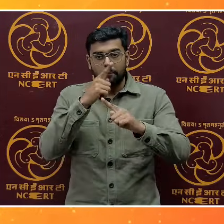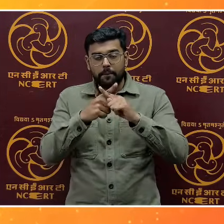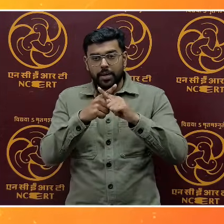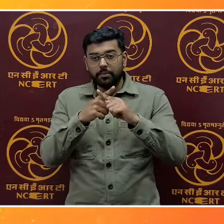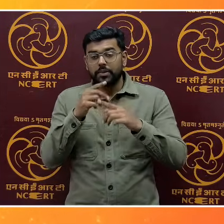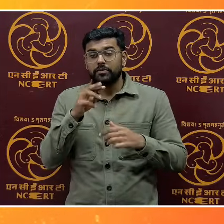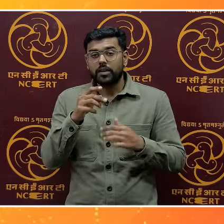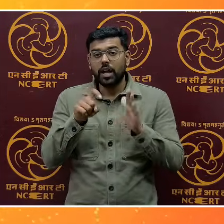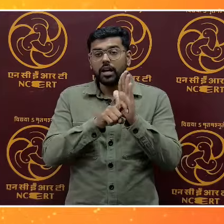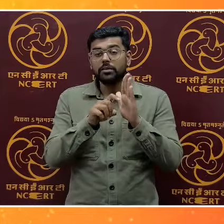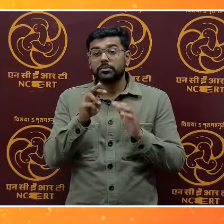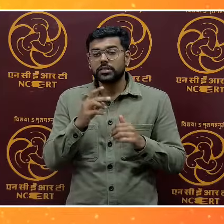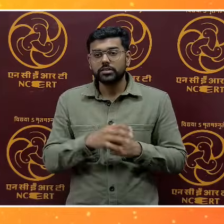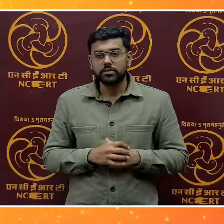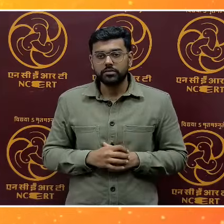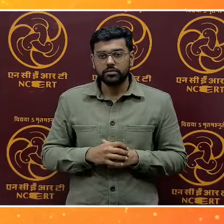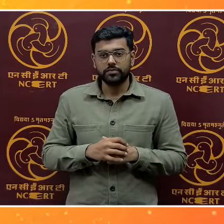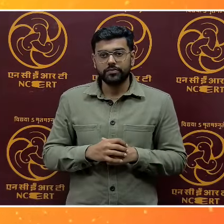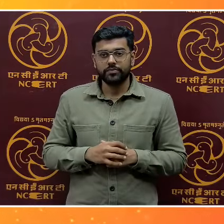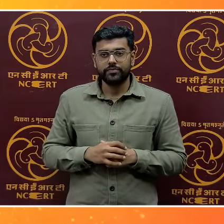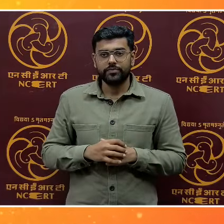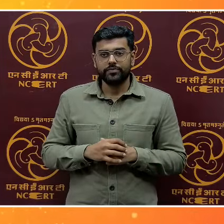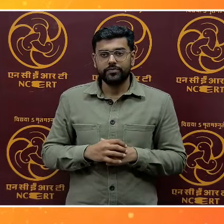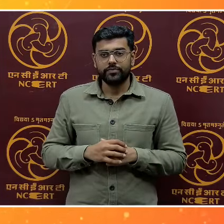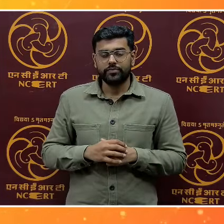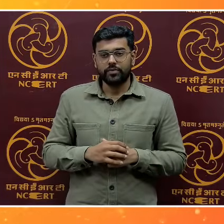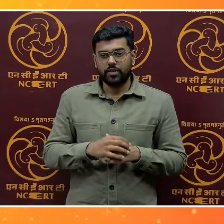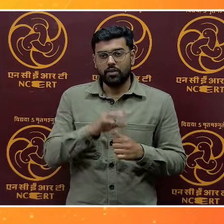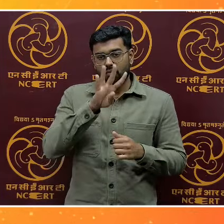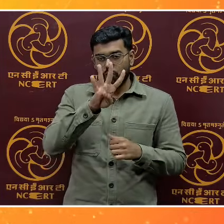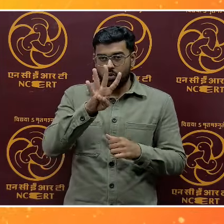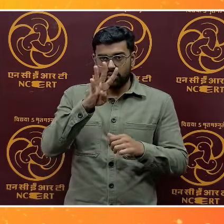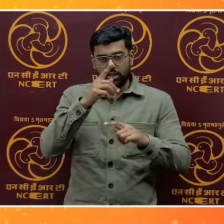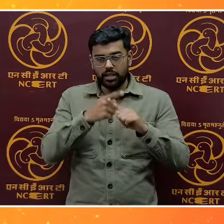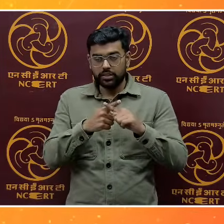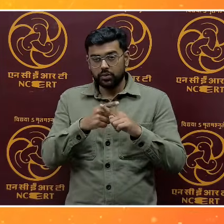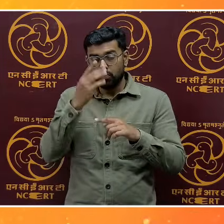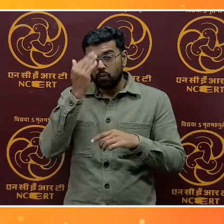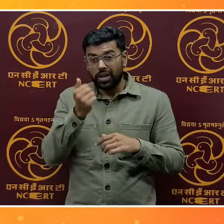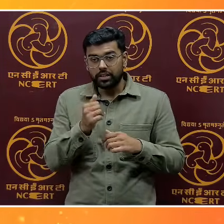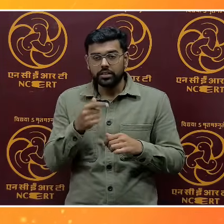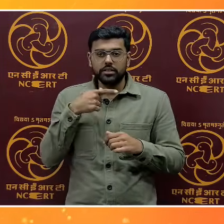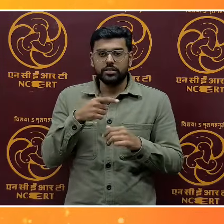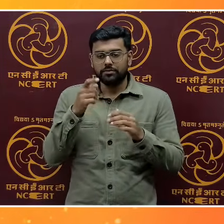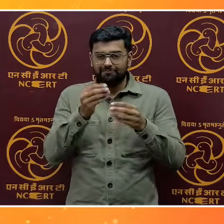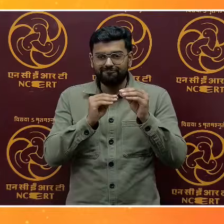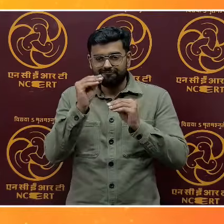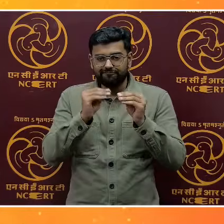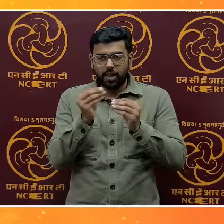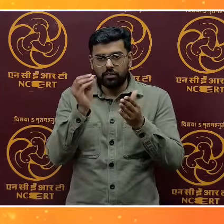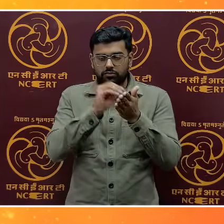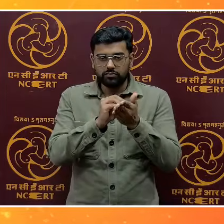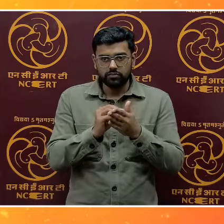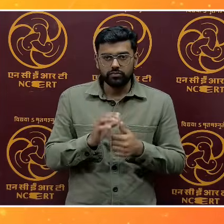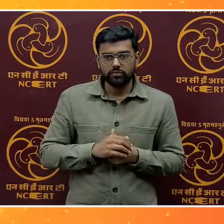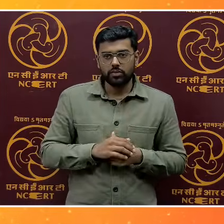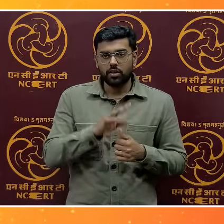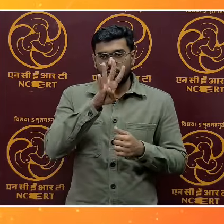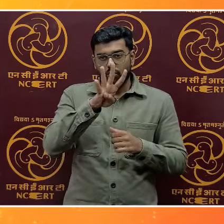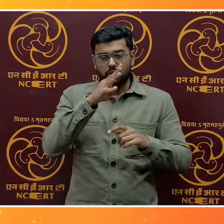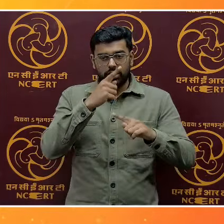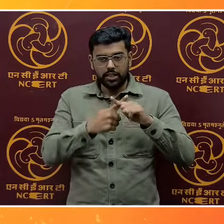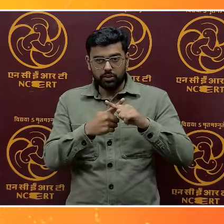is r? R is given to us as 4x we have taken because ratio is given. So, let me write down this as 4 into